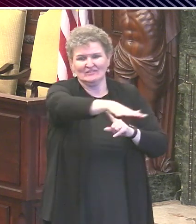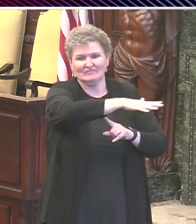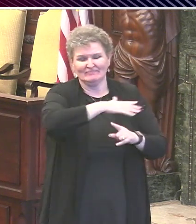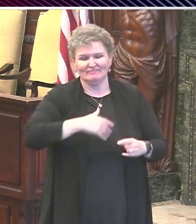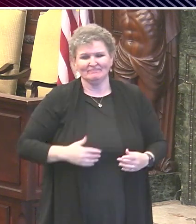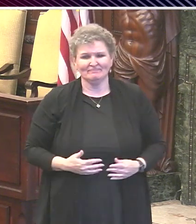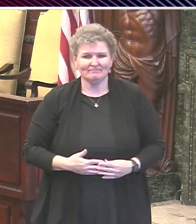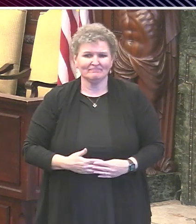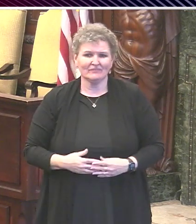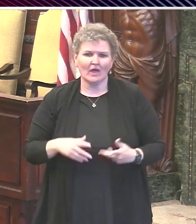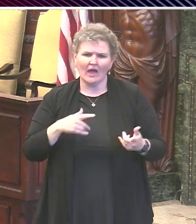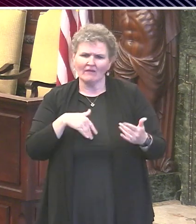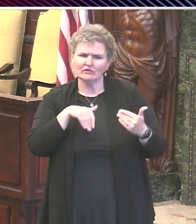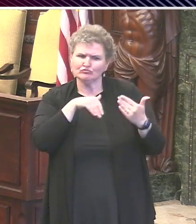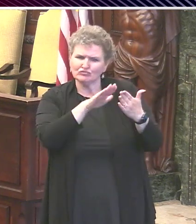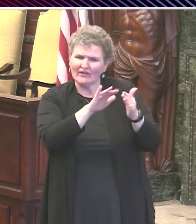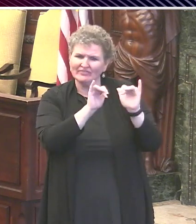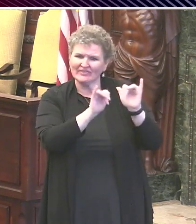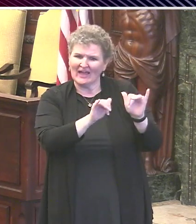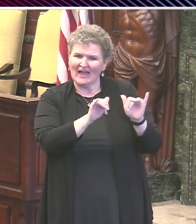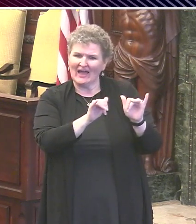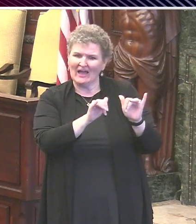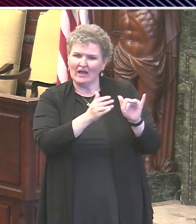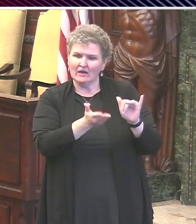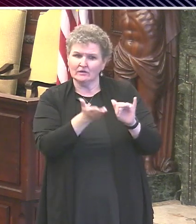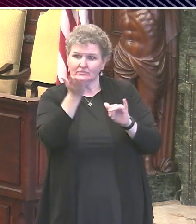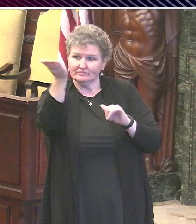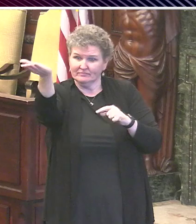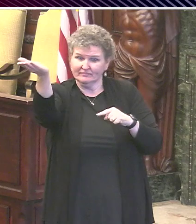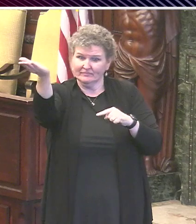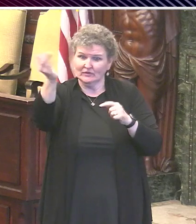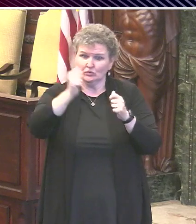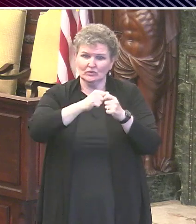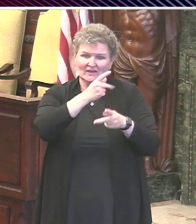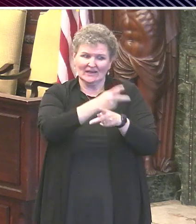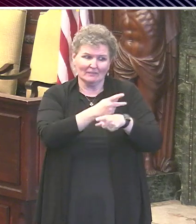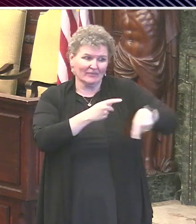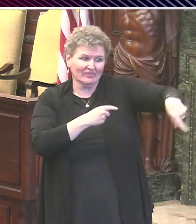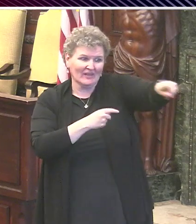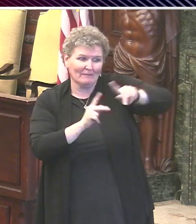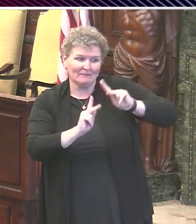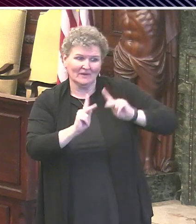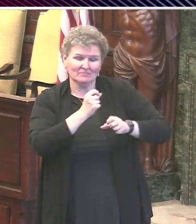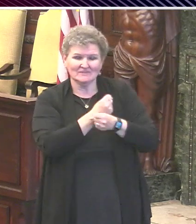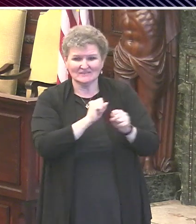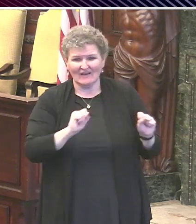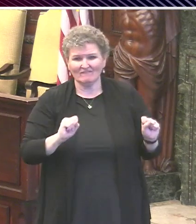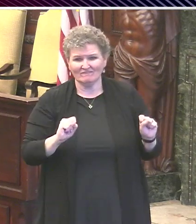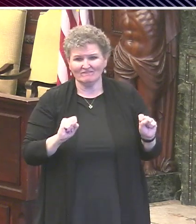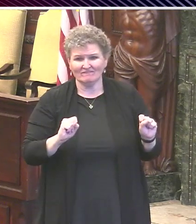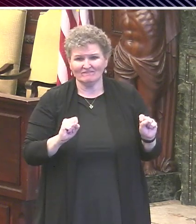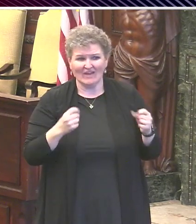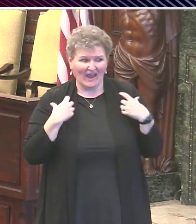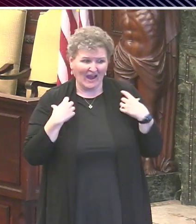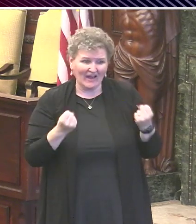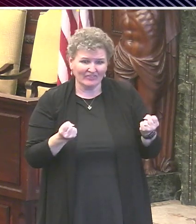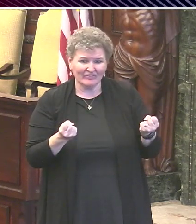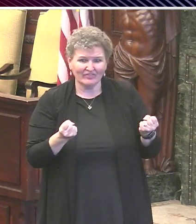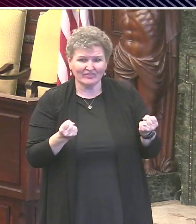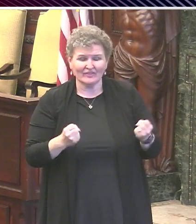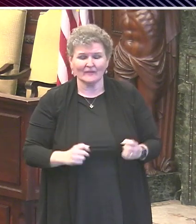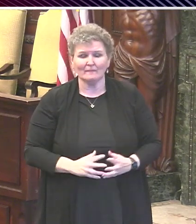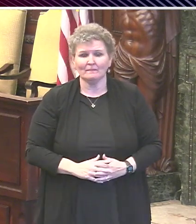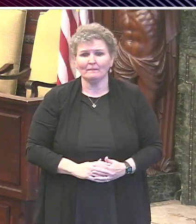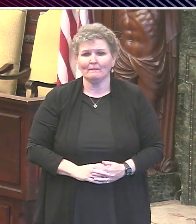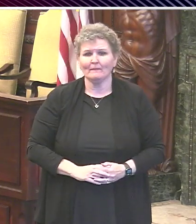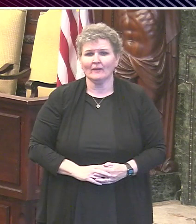that they're raising, at the same time keep people safe and healthy. And at some point, the encampment is not sustainable